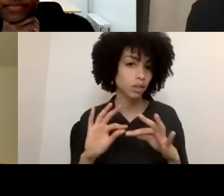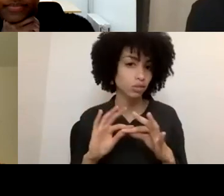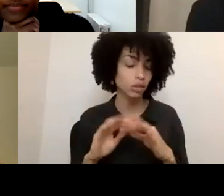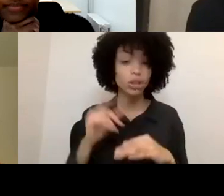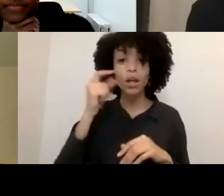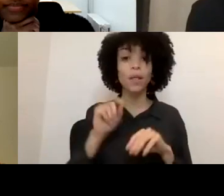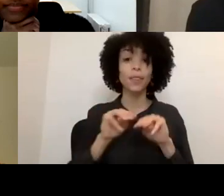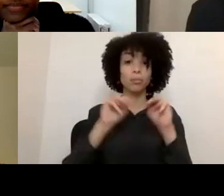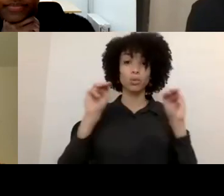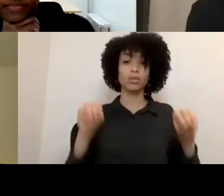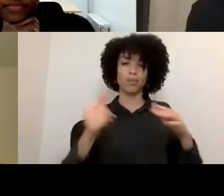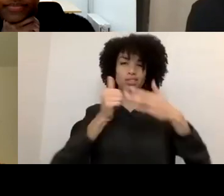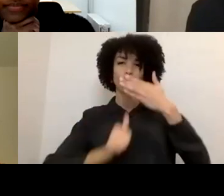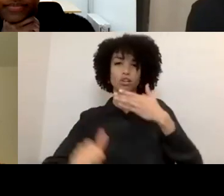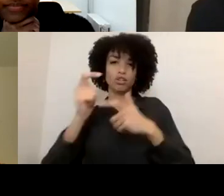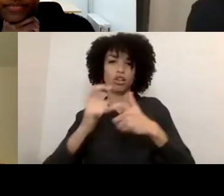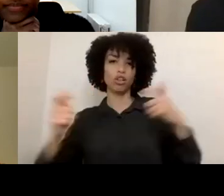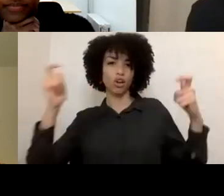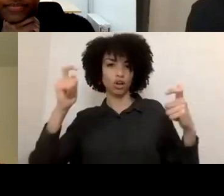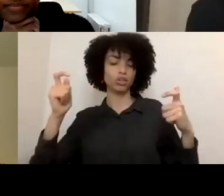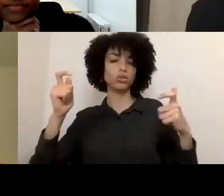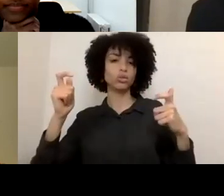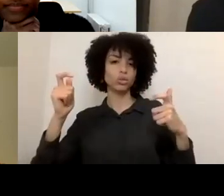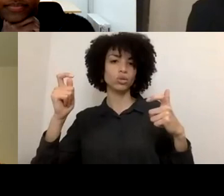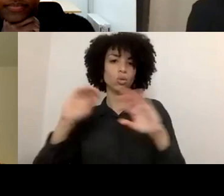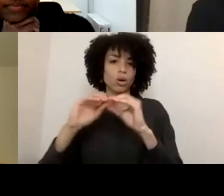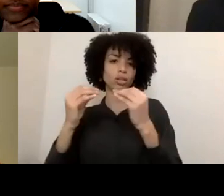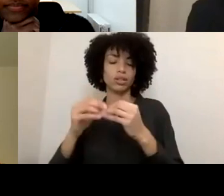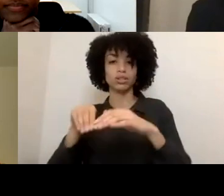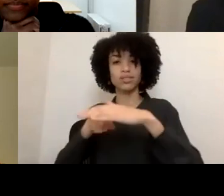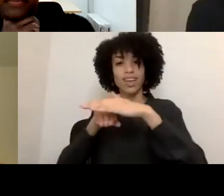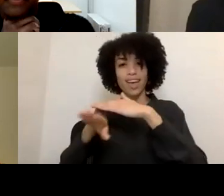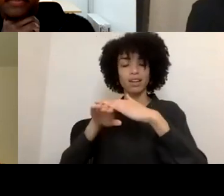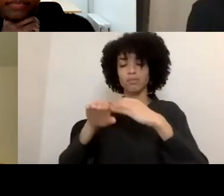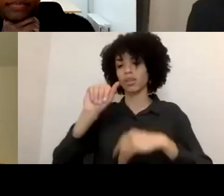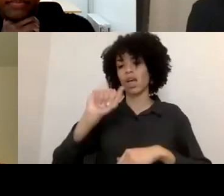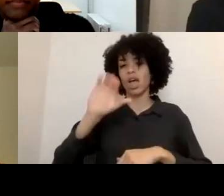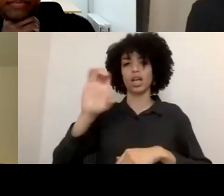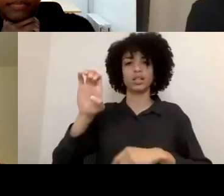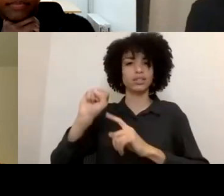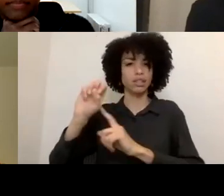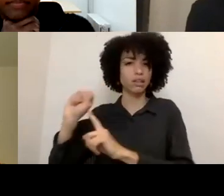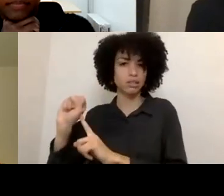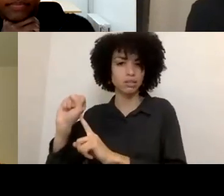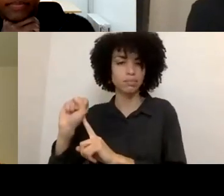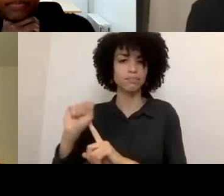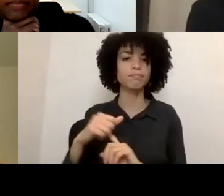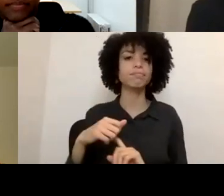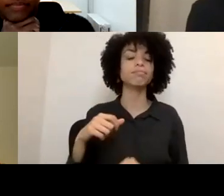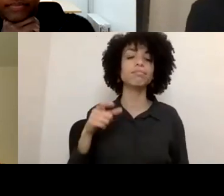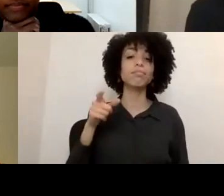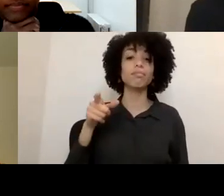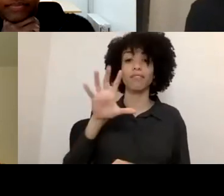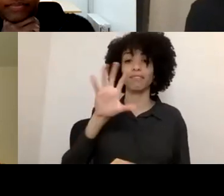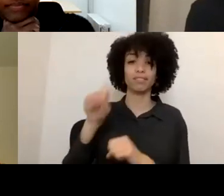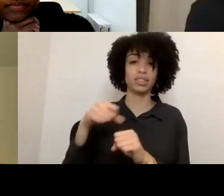part of a larger organization called Access, which is the American Center for Economic and Social Services. It's a 50-year-old human services agency. They